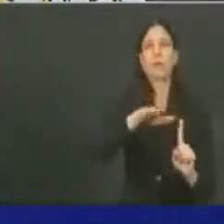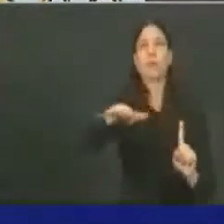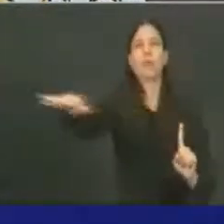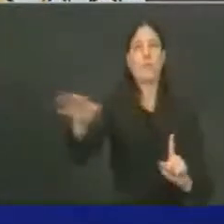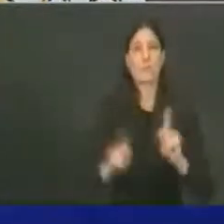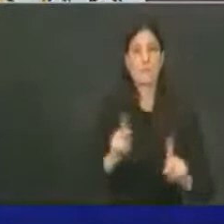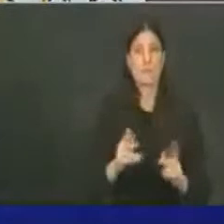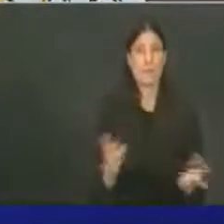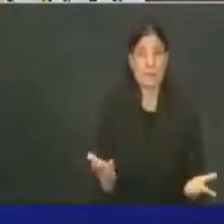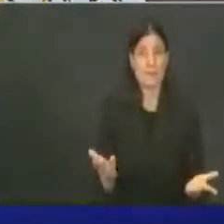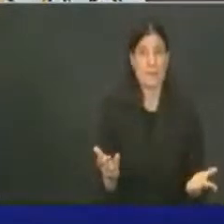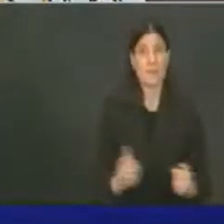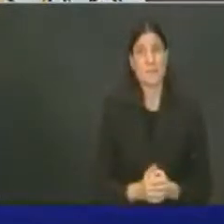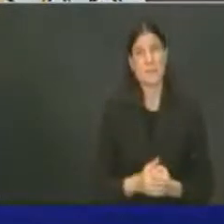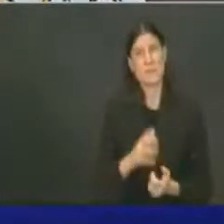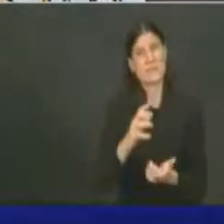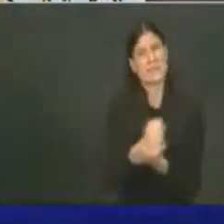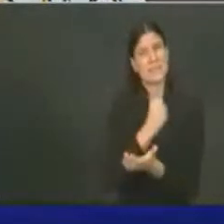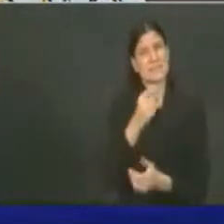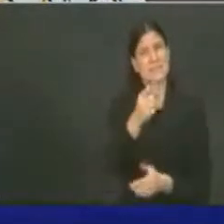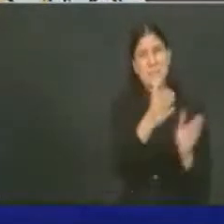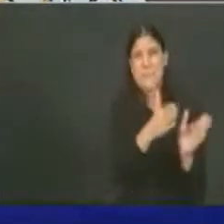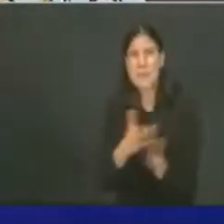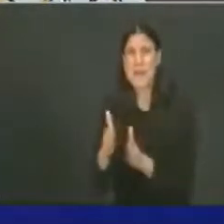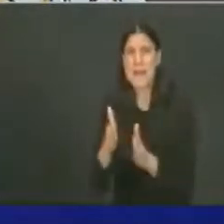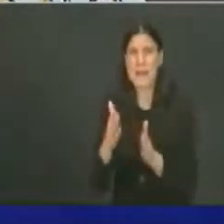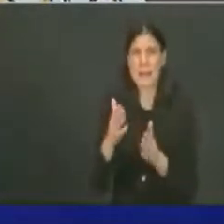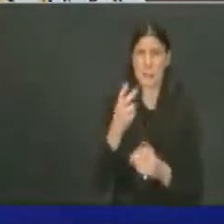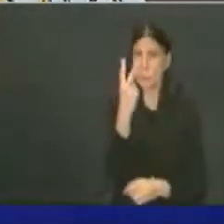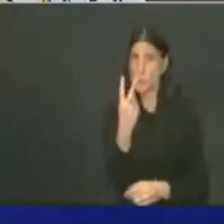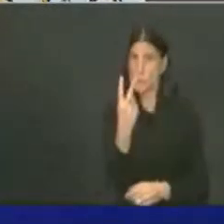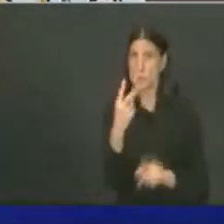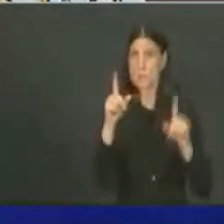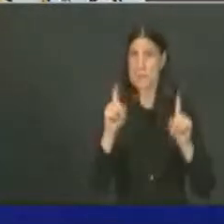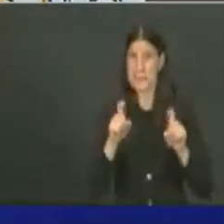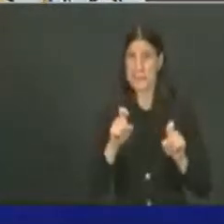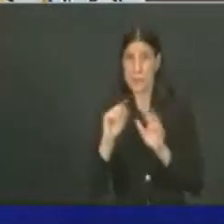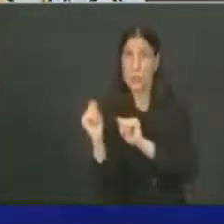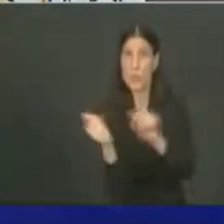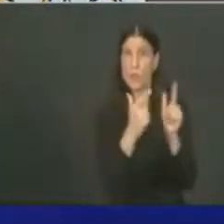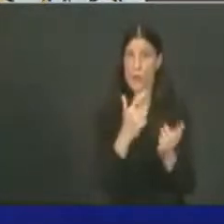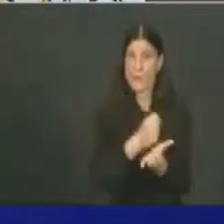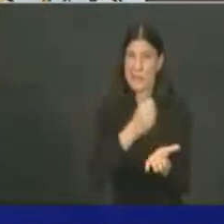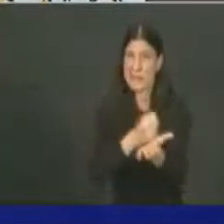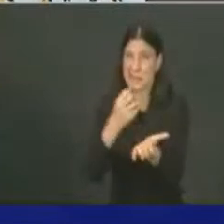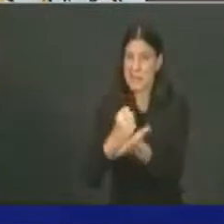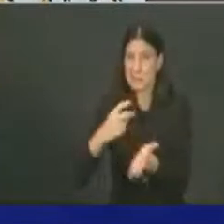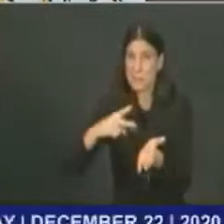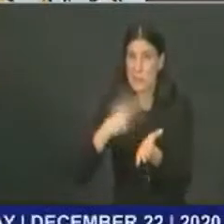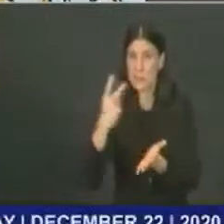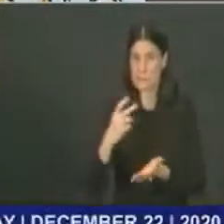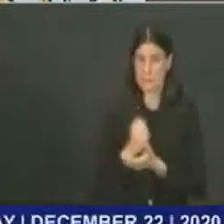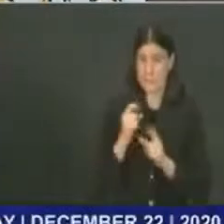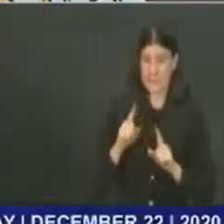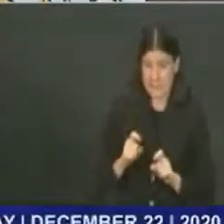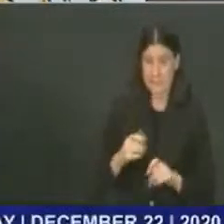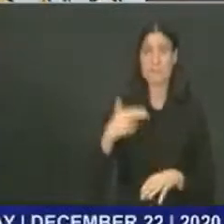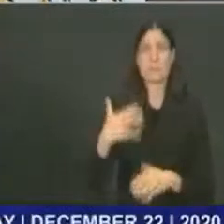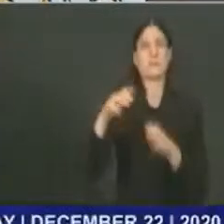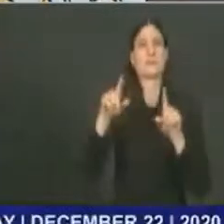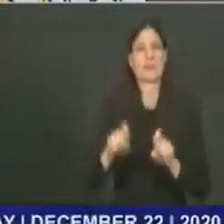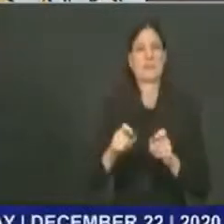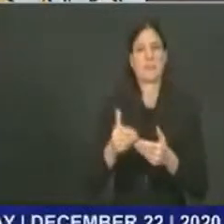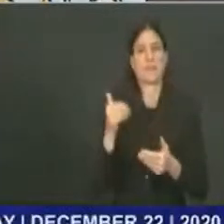2 times, everybody, before the end of the year. And as I said, stick with the folks you live with.